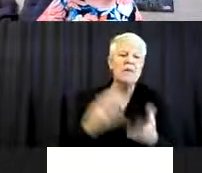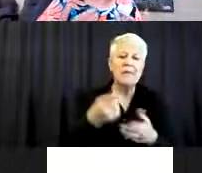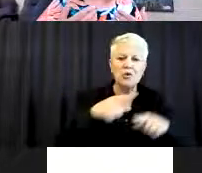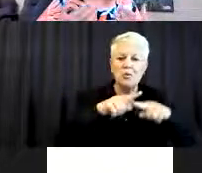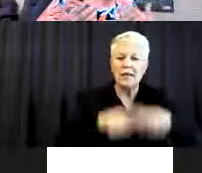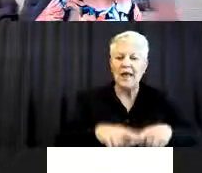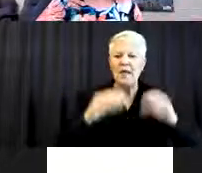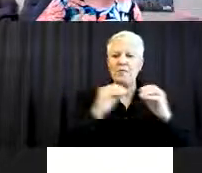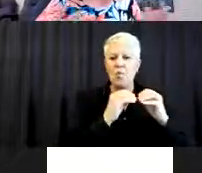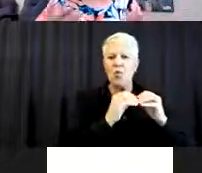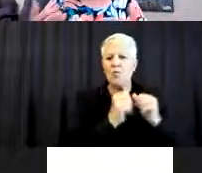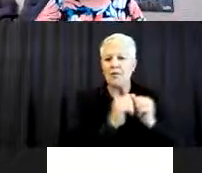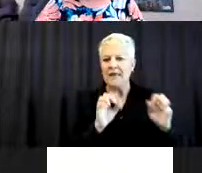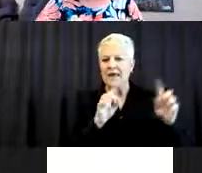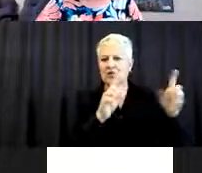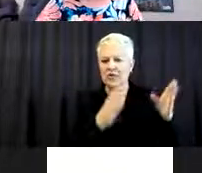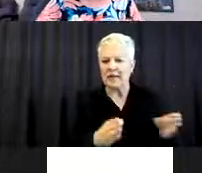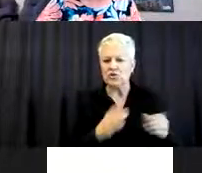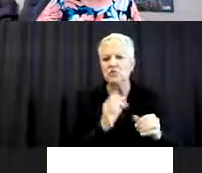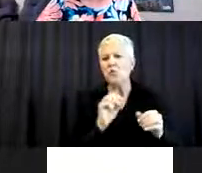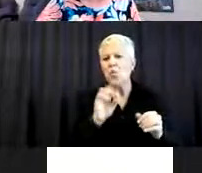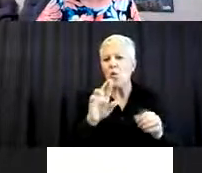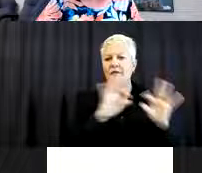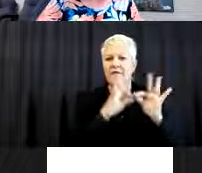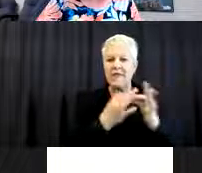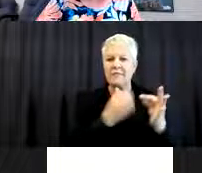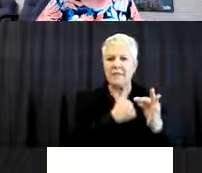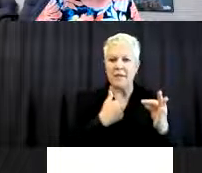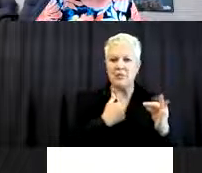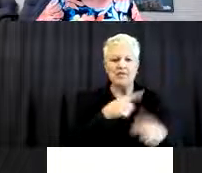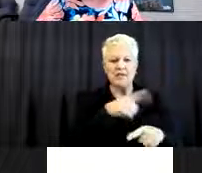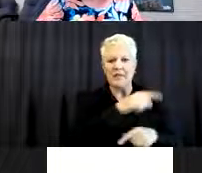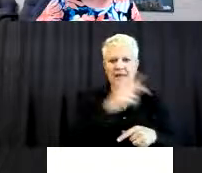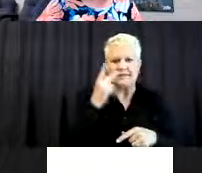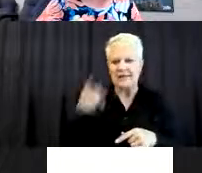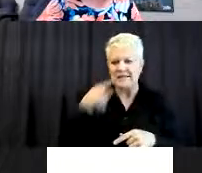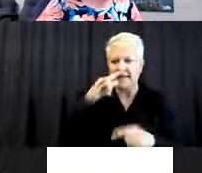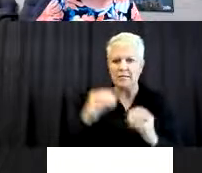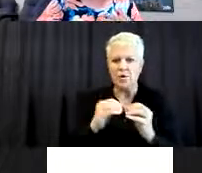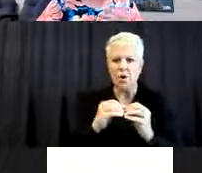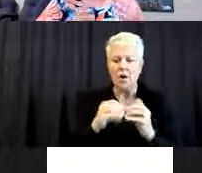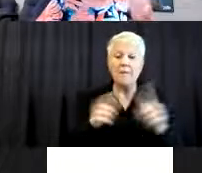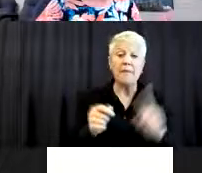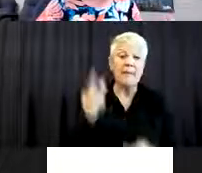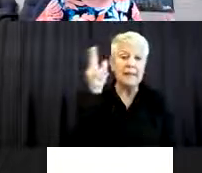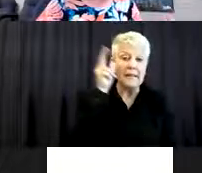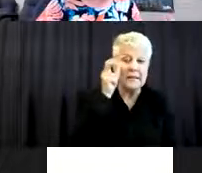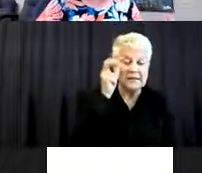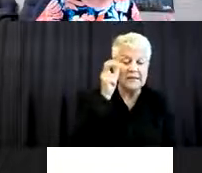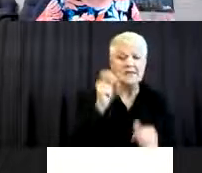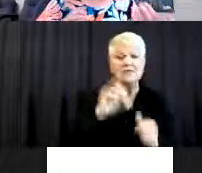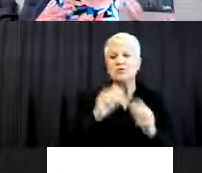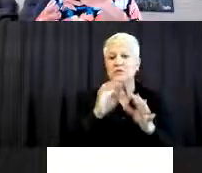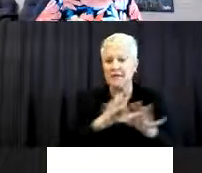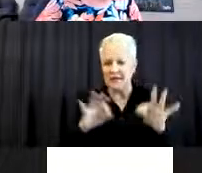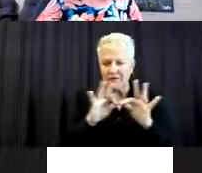more on the educators and or family members who are seeing the kids more. But by listening to significant